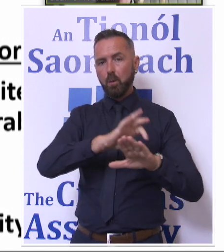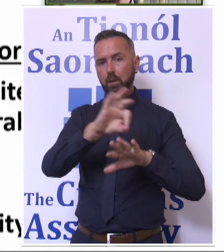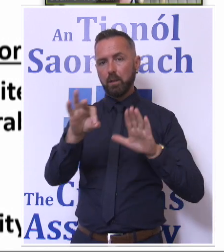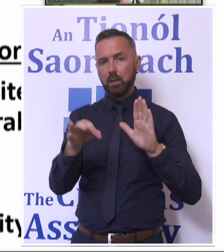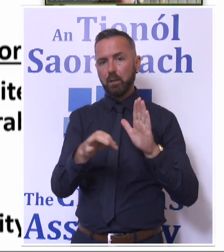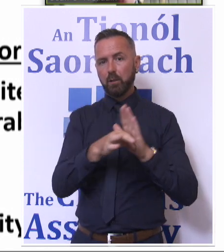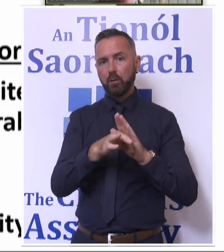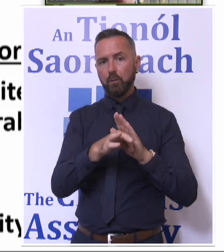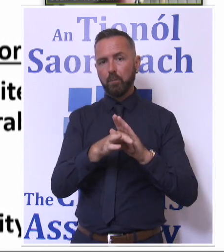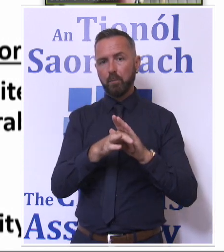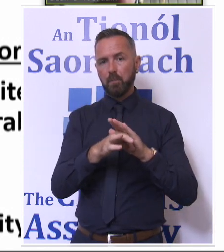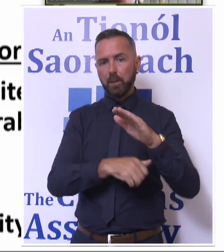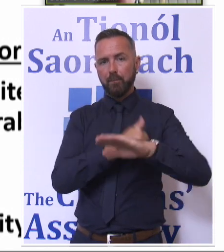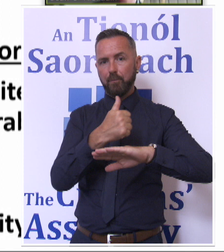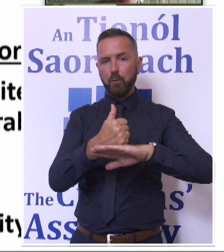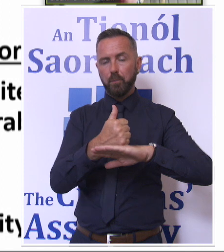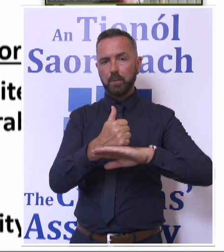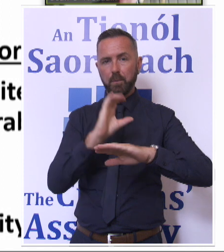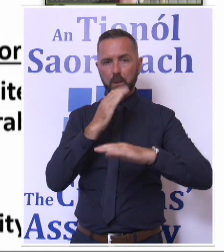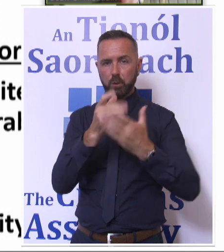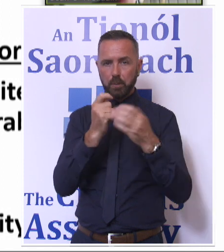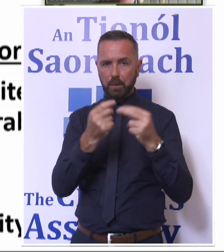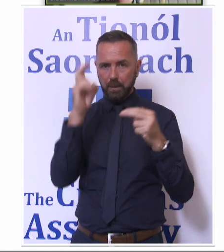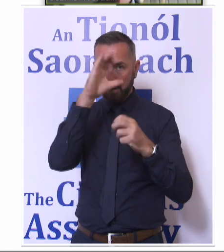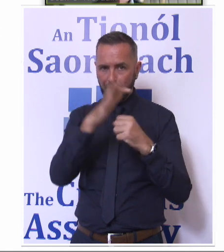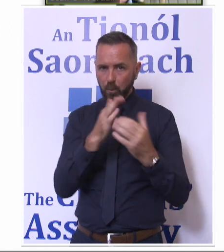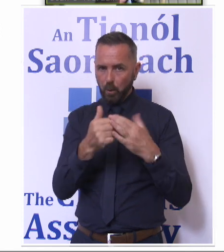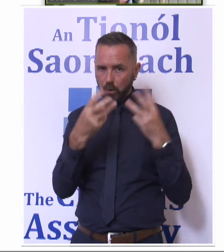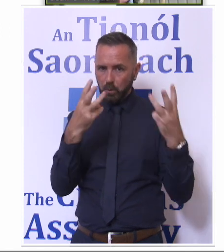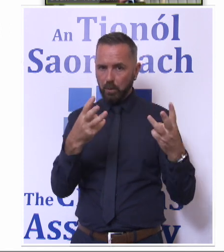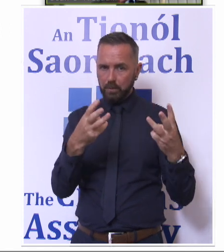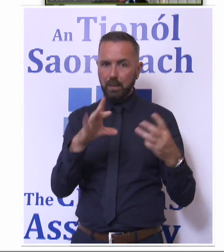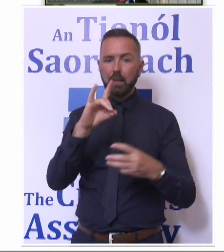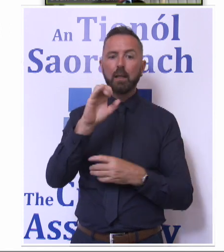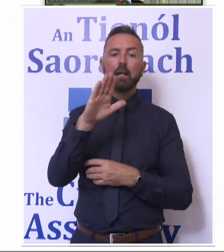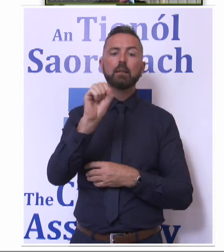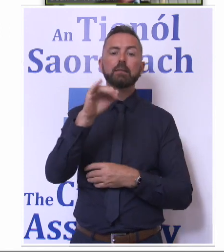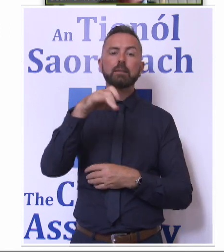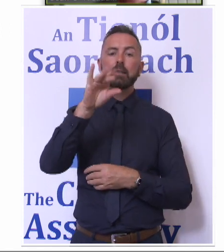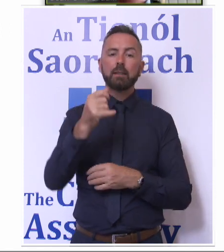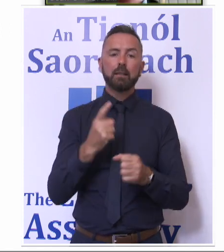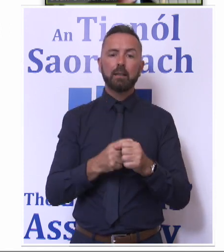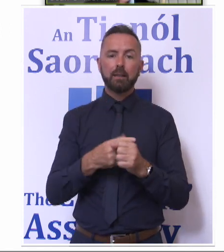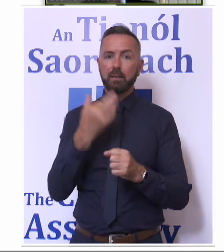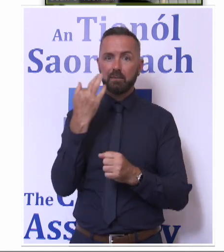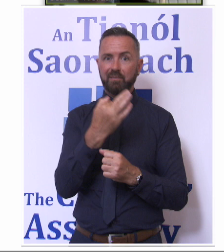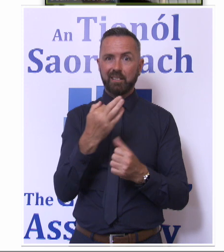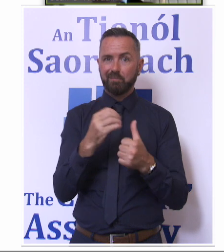because sometimes you have to be careful what you look for. Helsinki, again, is another interesting